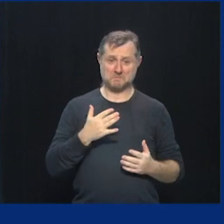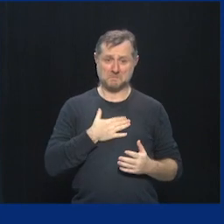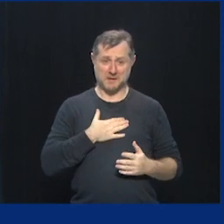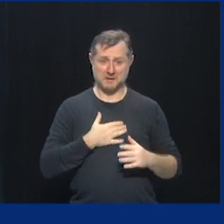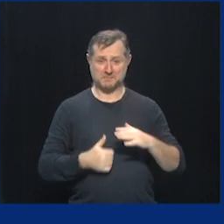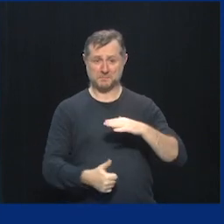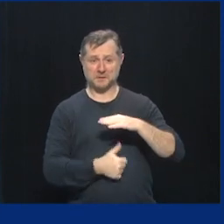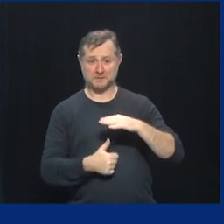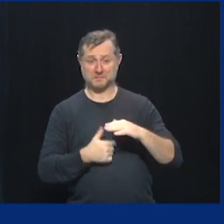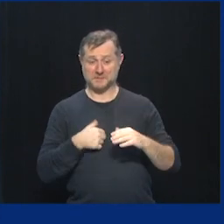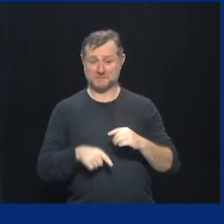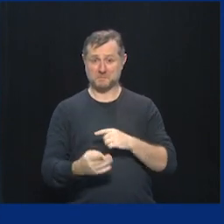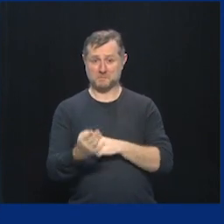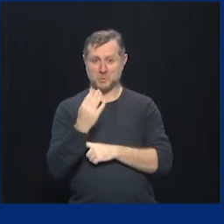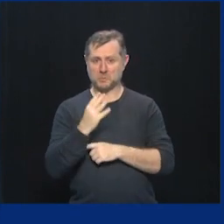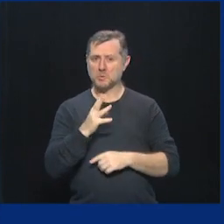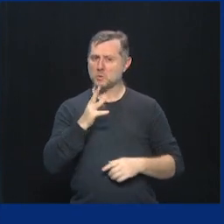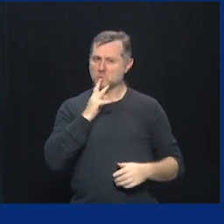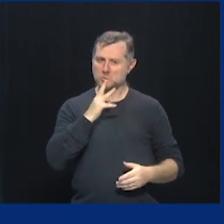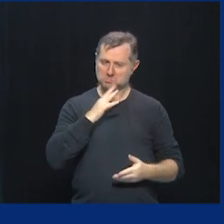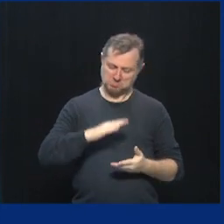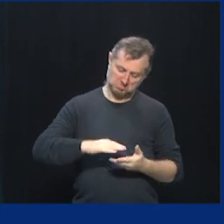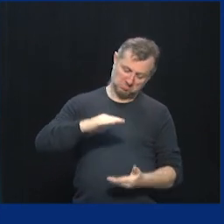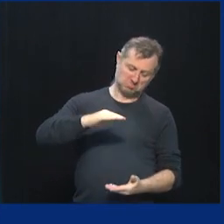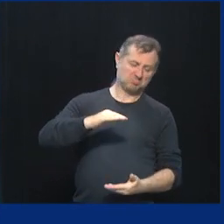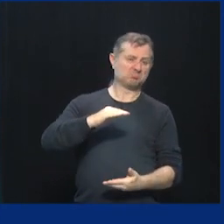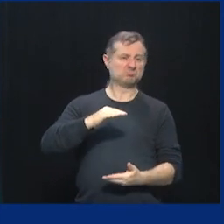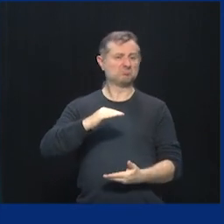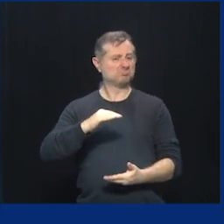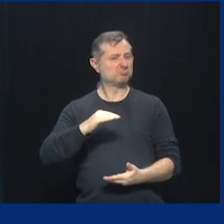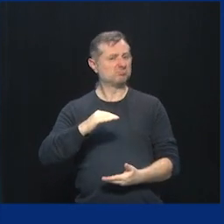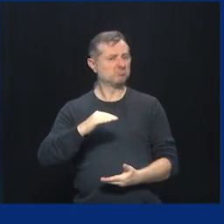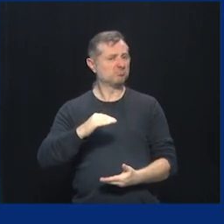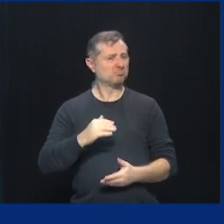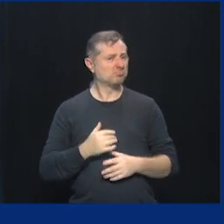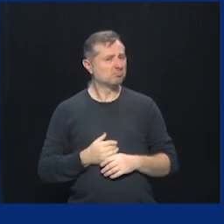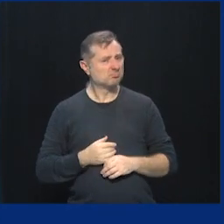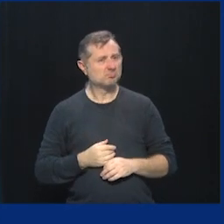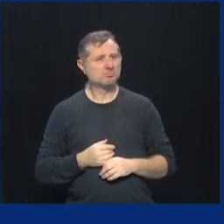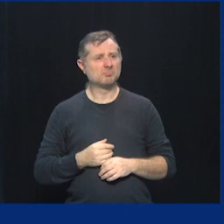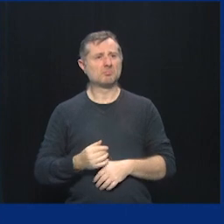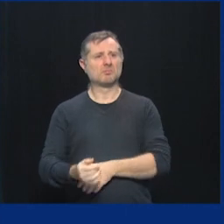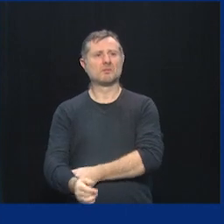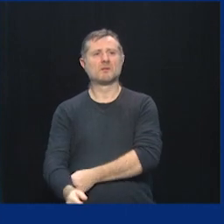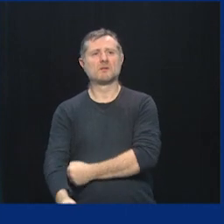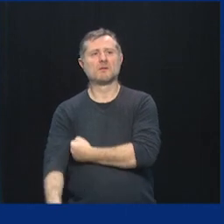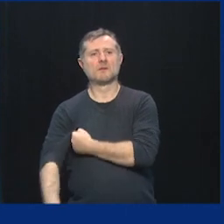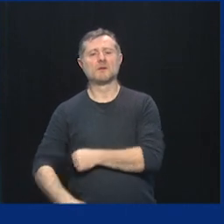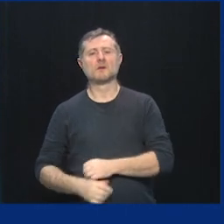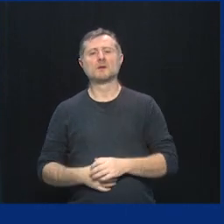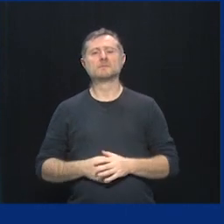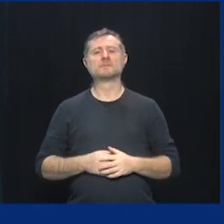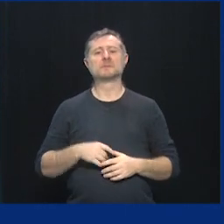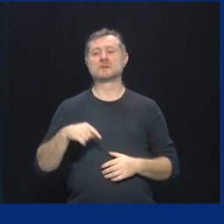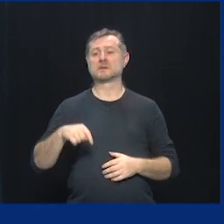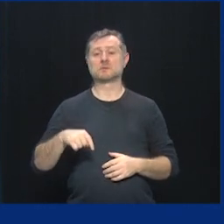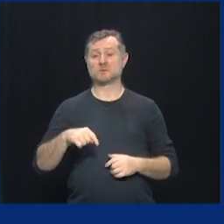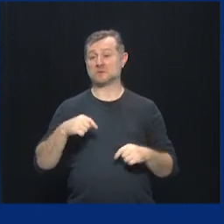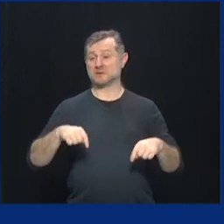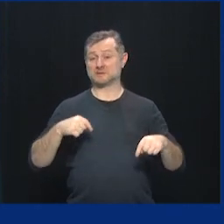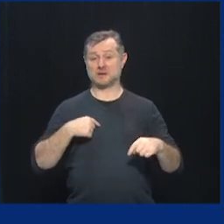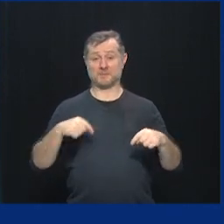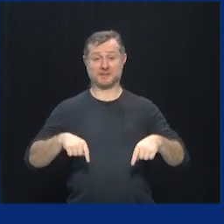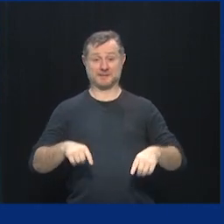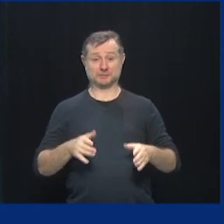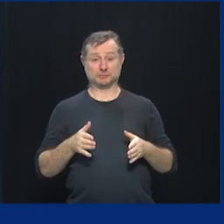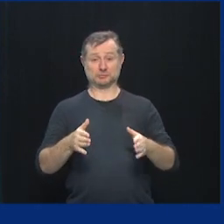this morning. But I always say that you feel like the man with no shoes until you come over here on 183rd Street, and